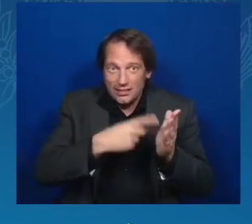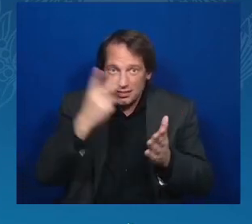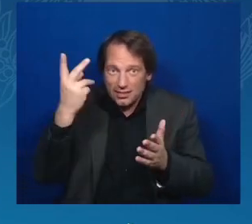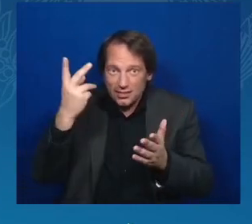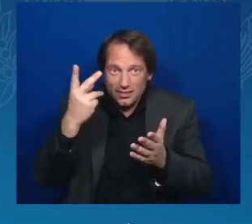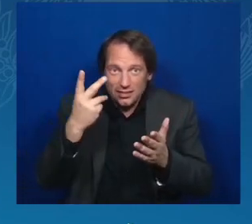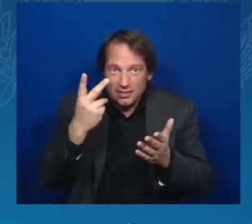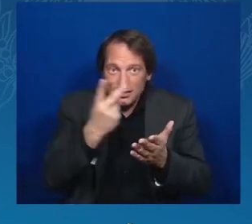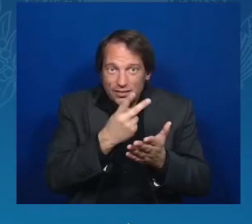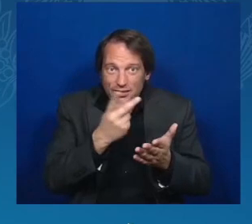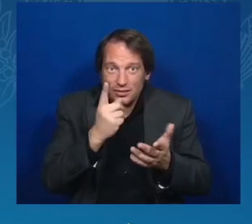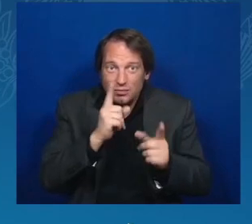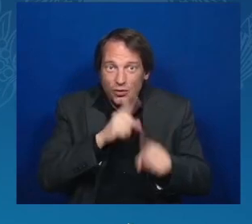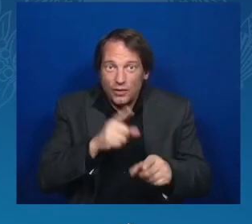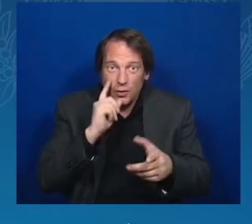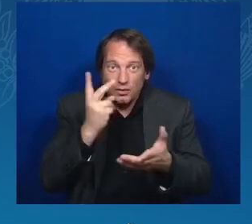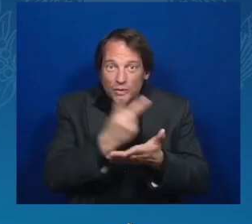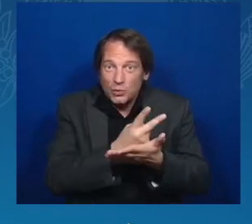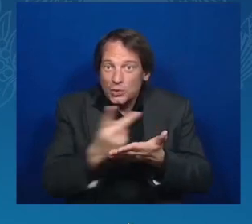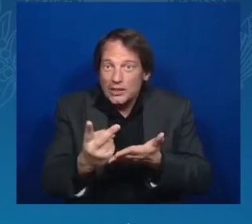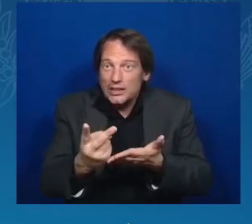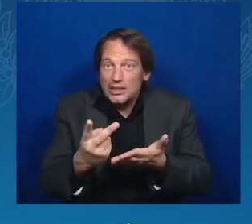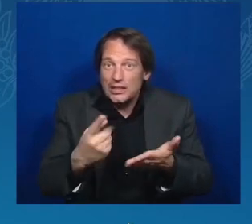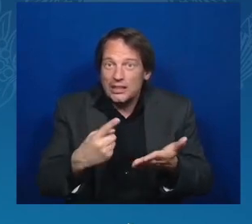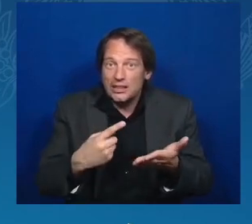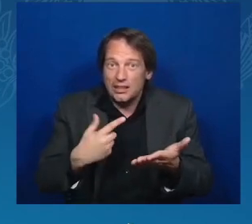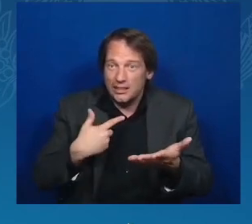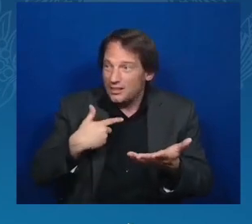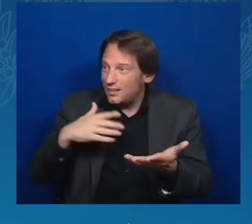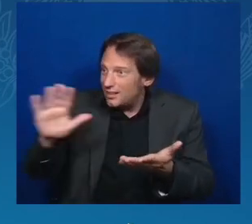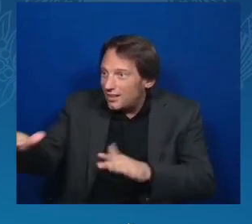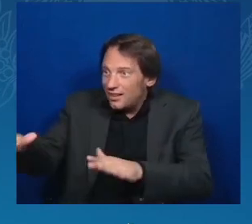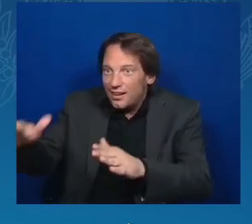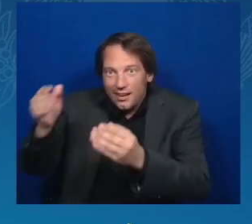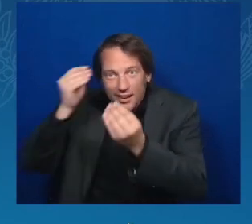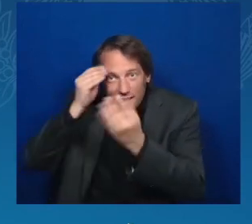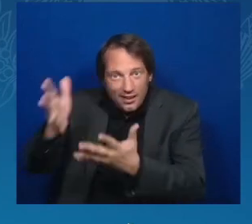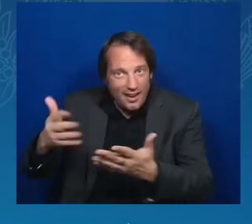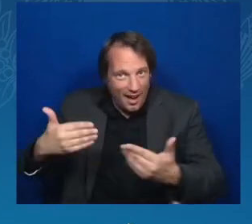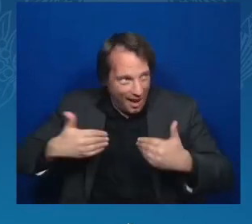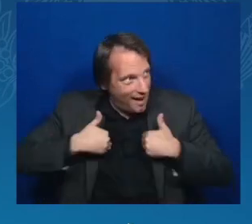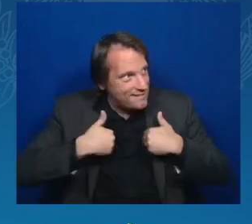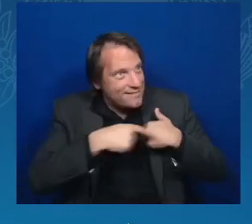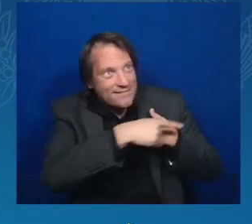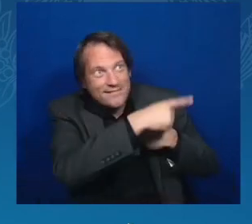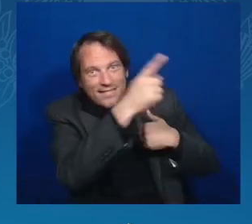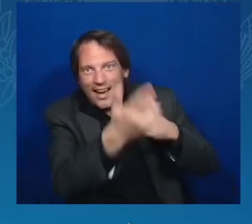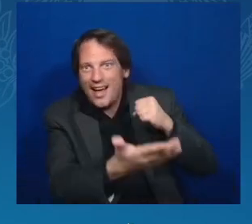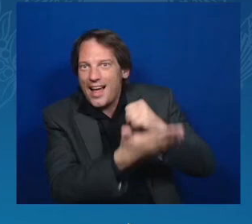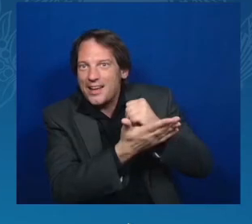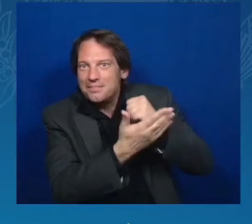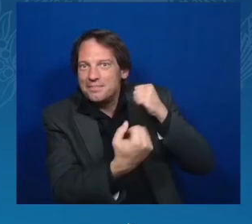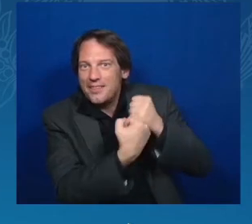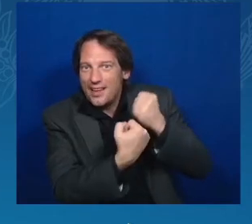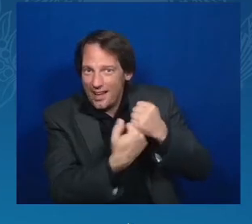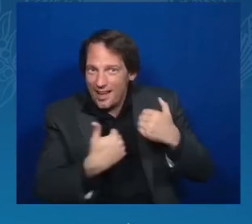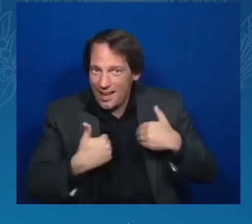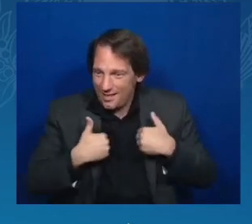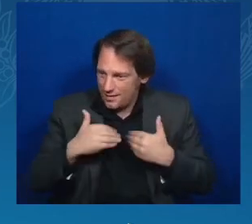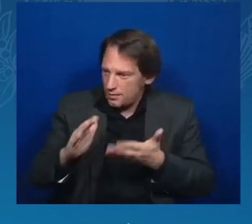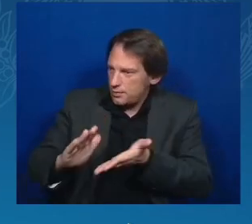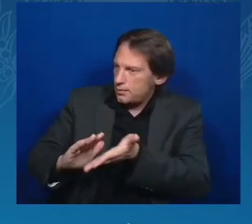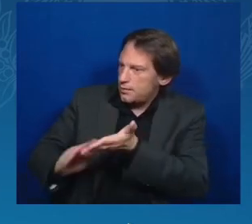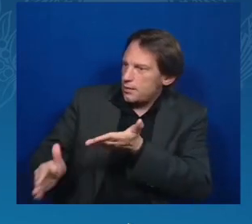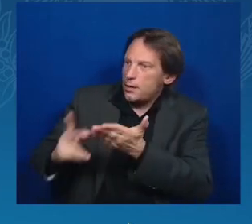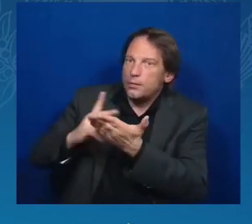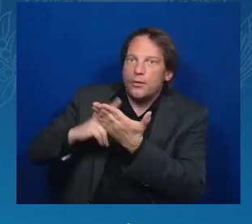help out there. Whatever relief program it is, apply. Just like me, I never thought that